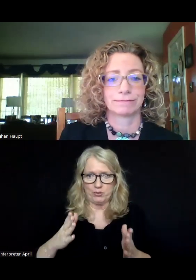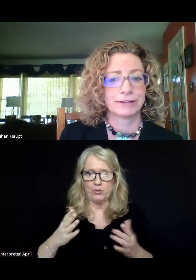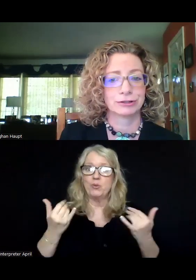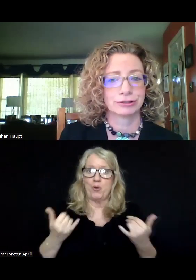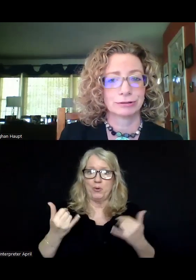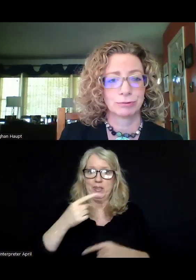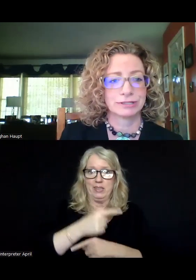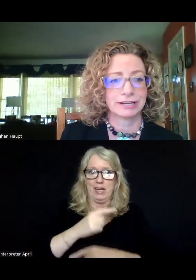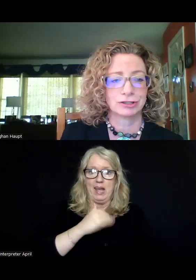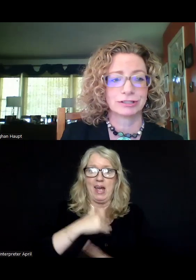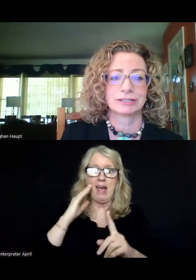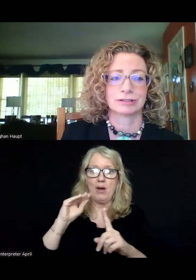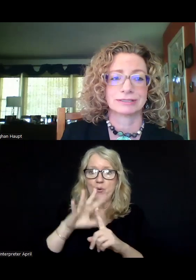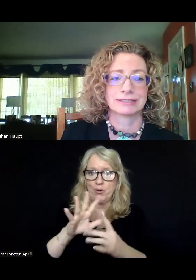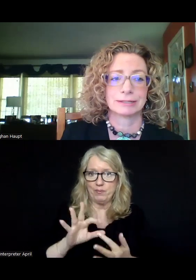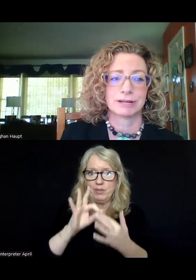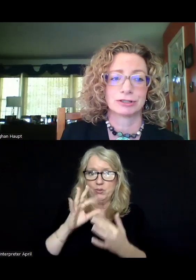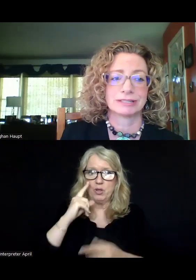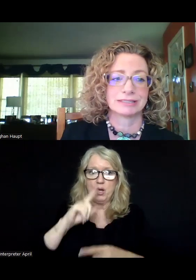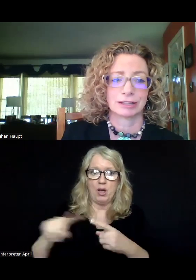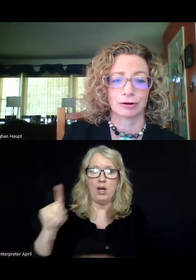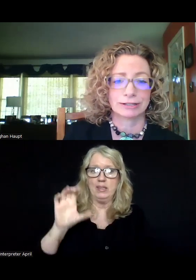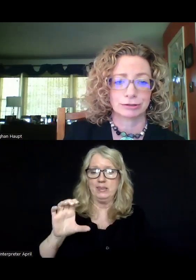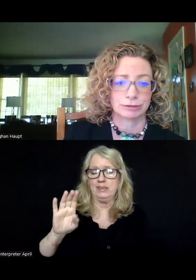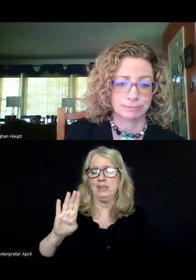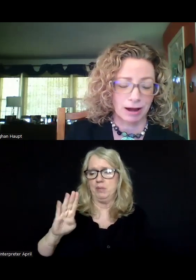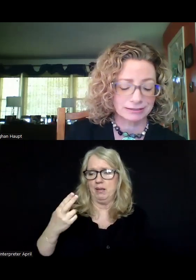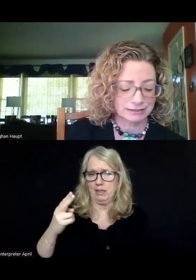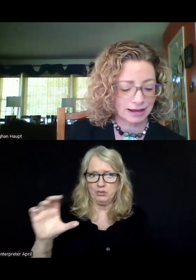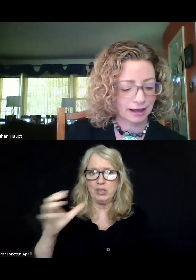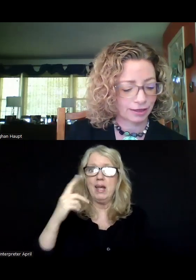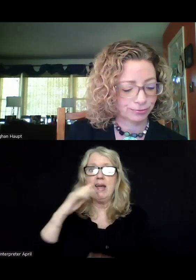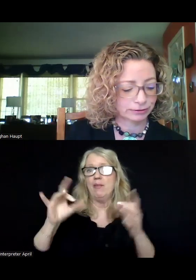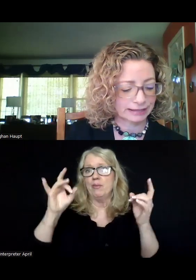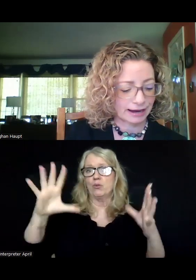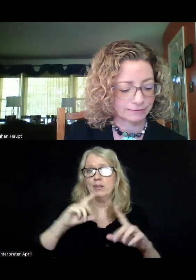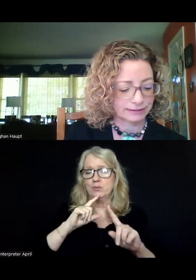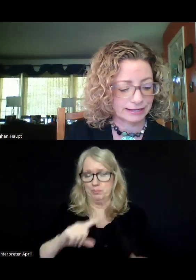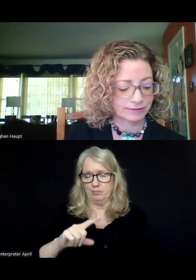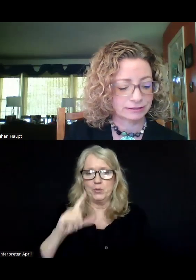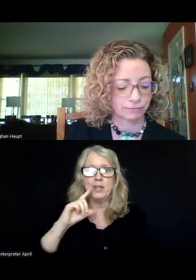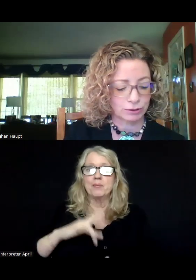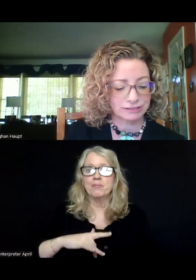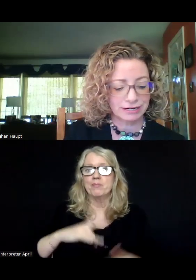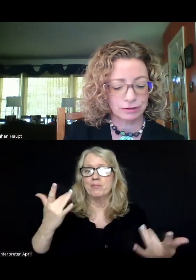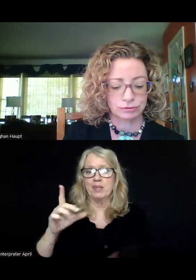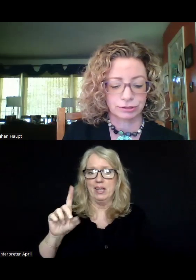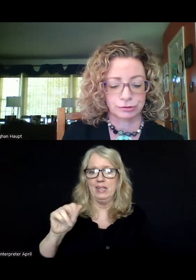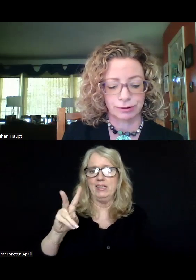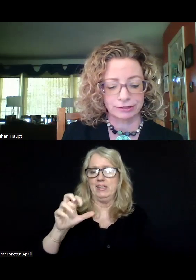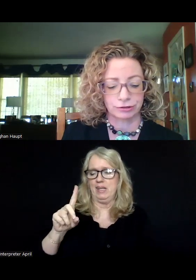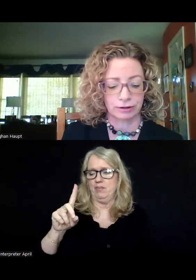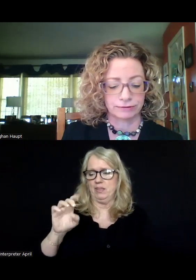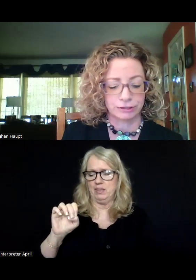our feature presentation is on CCBHCs and the crisis response. And thrilled to have David Voursney, who is